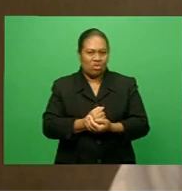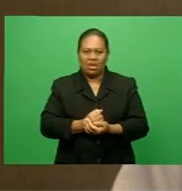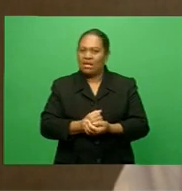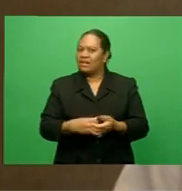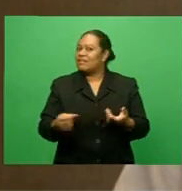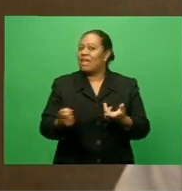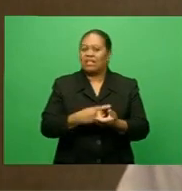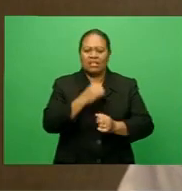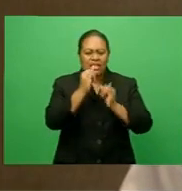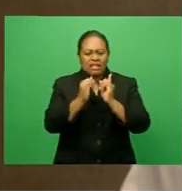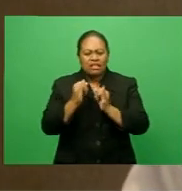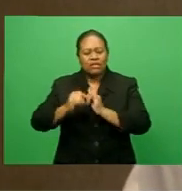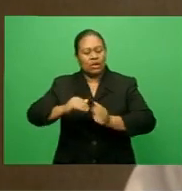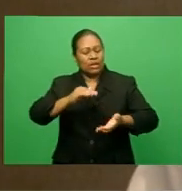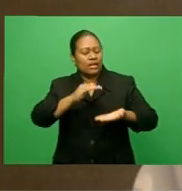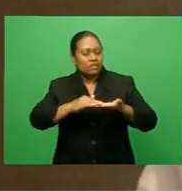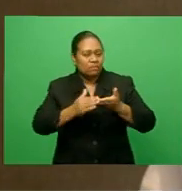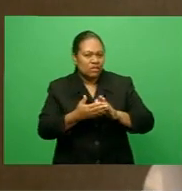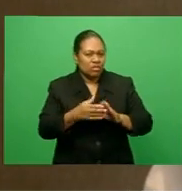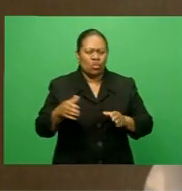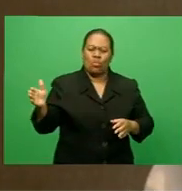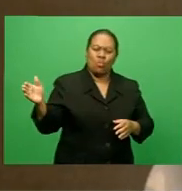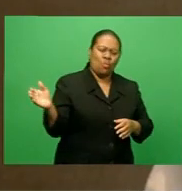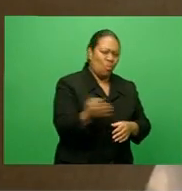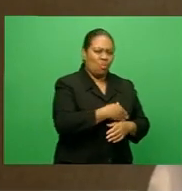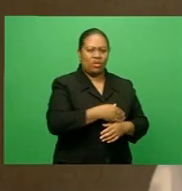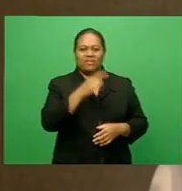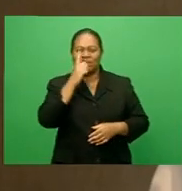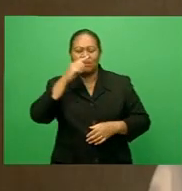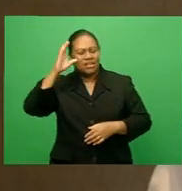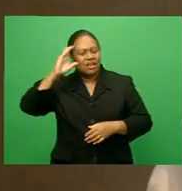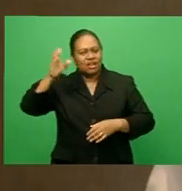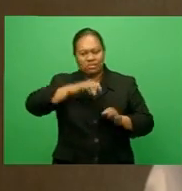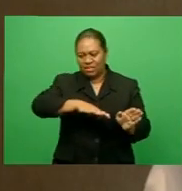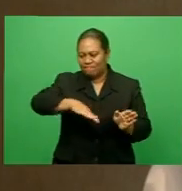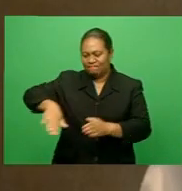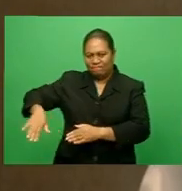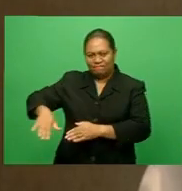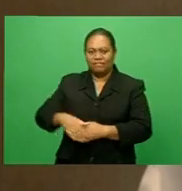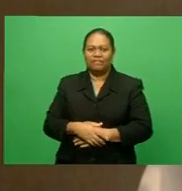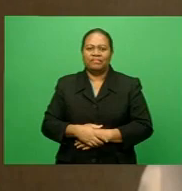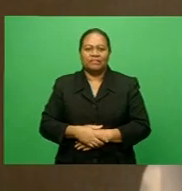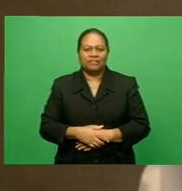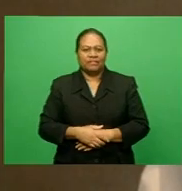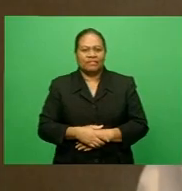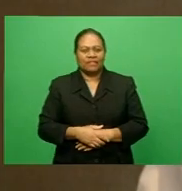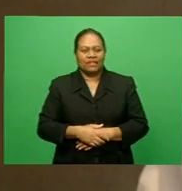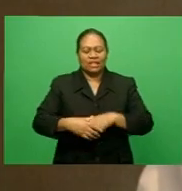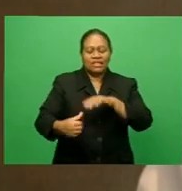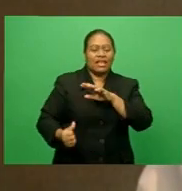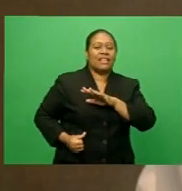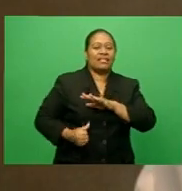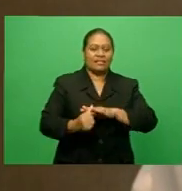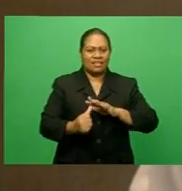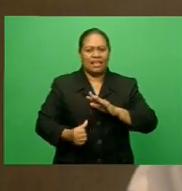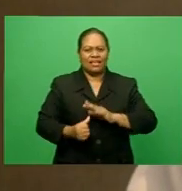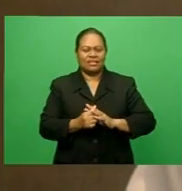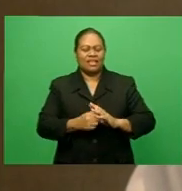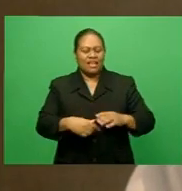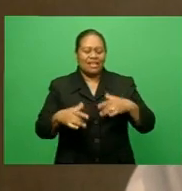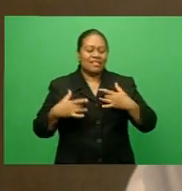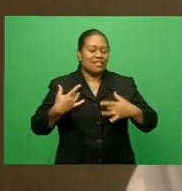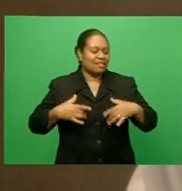individual, community or country is left behind in accessing life-saving